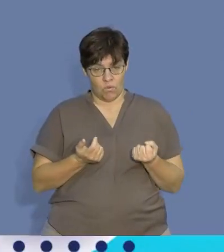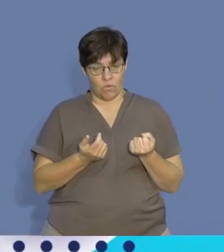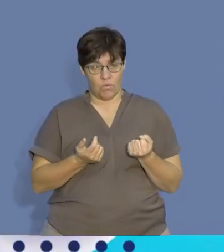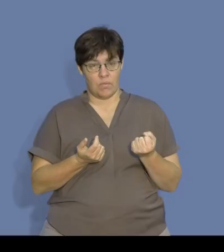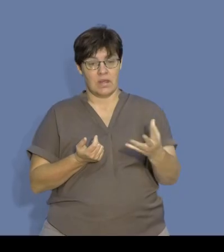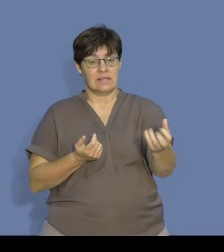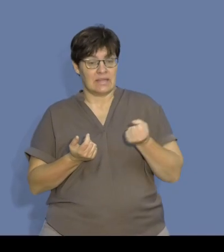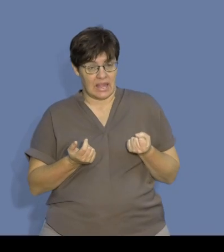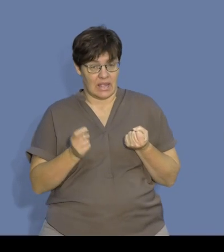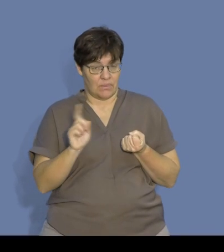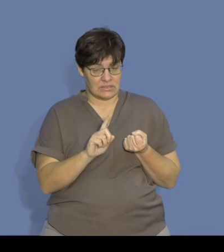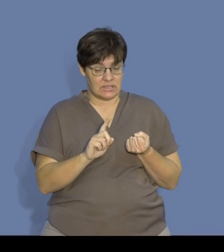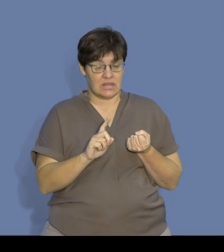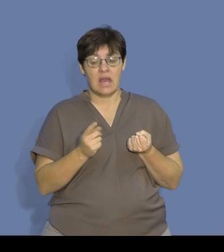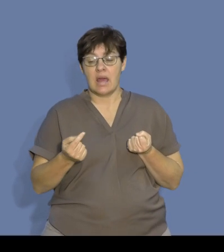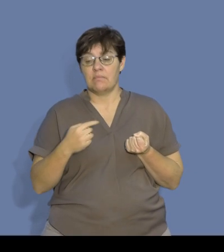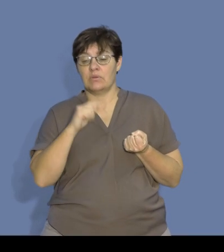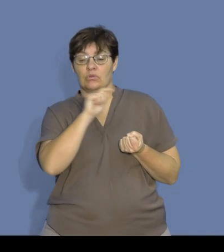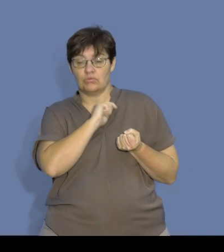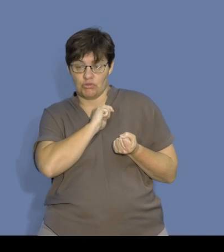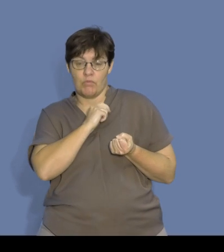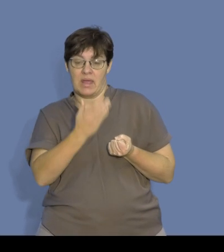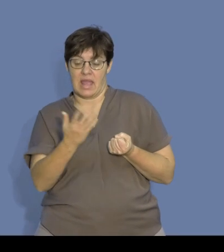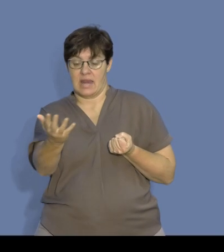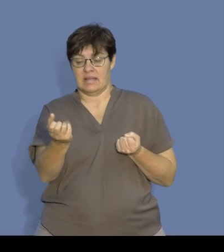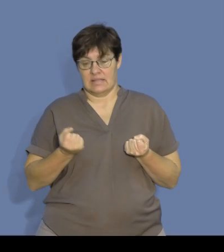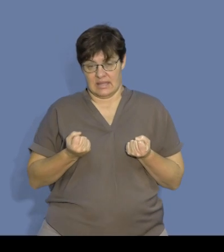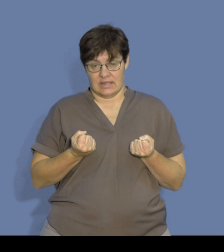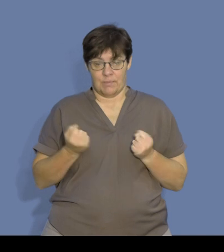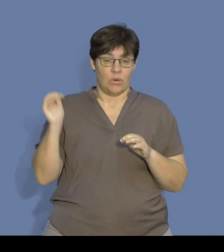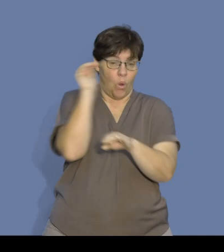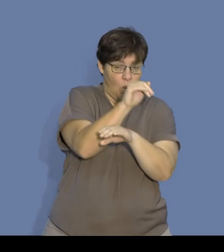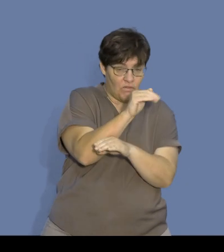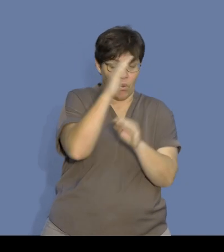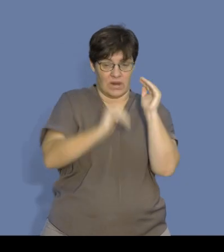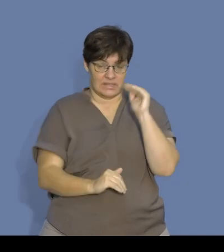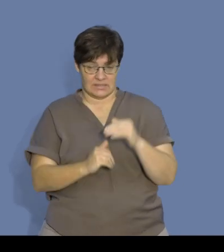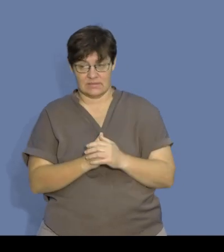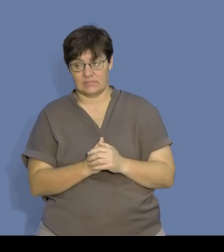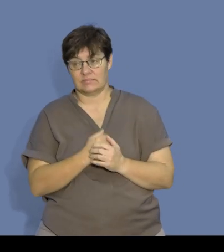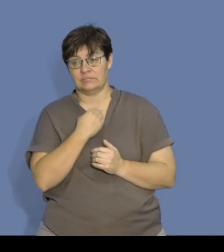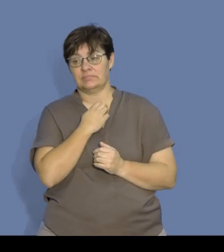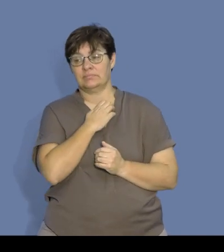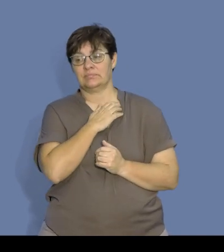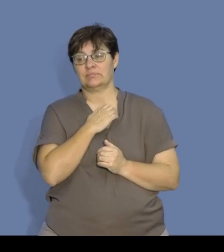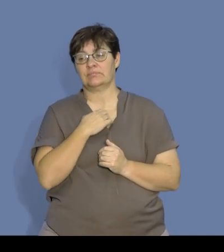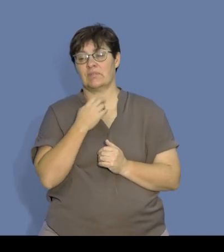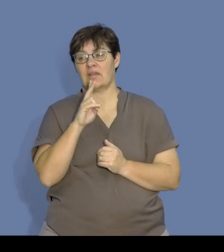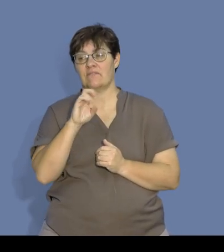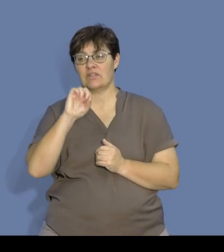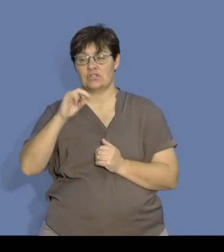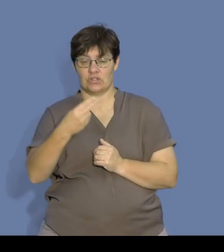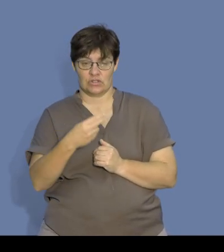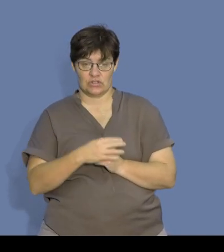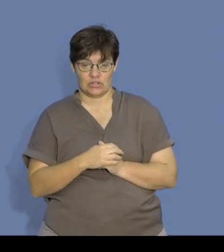compare drawings, what they've taken, to what they were entitled to in this financial